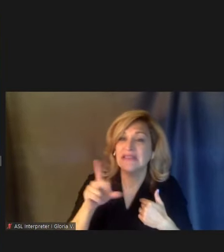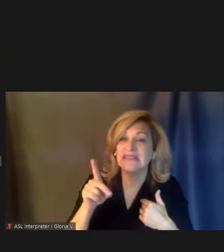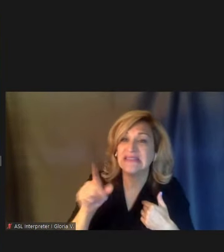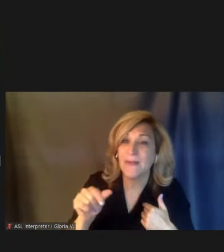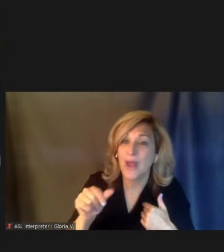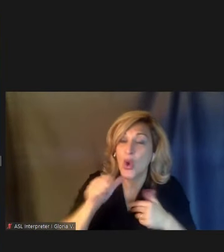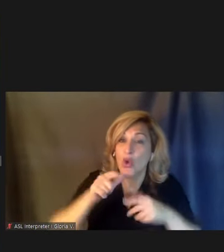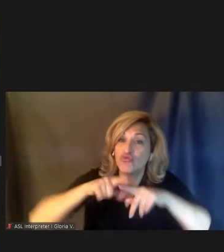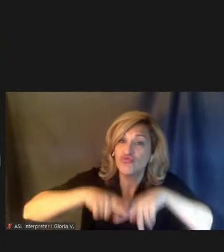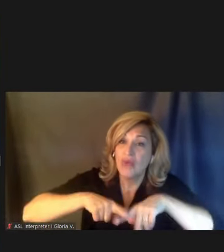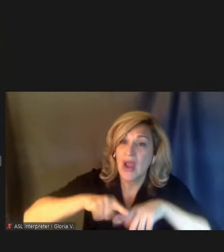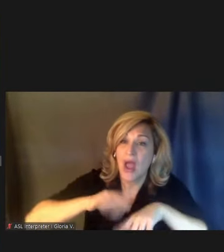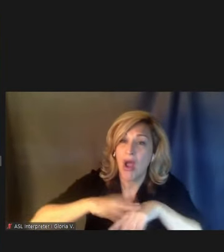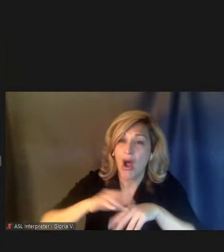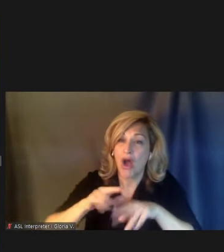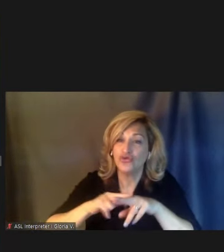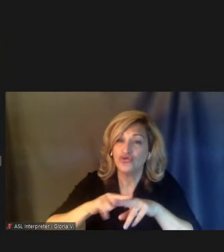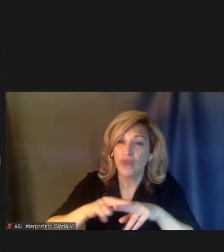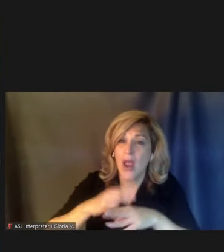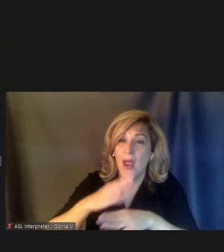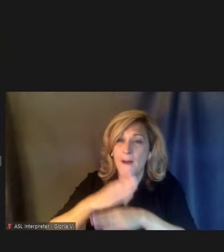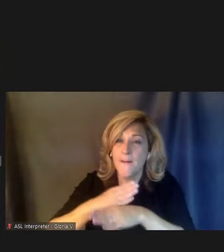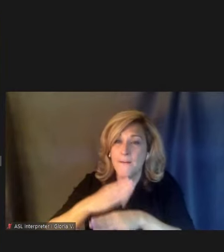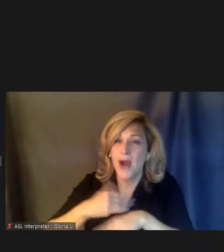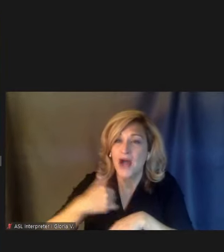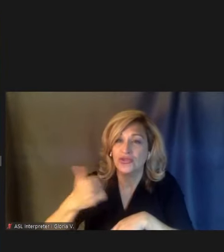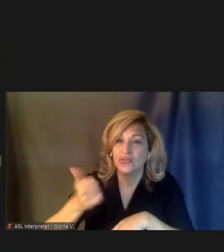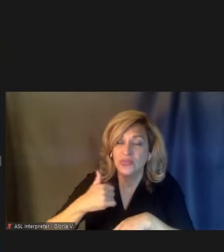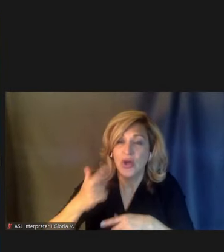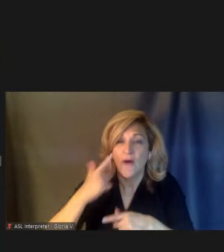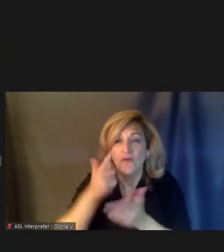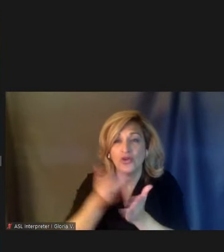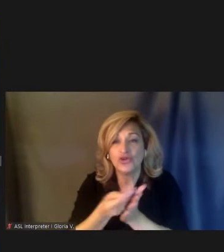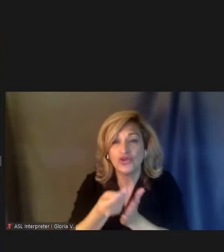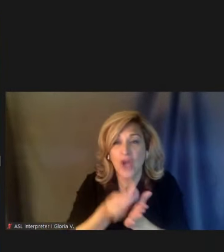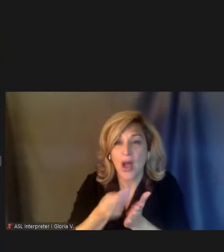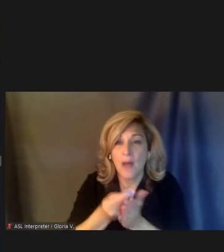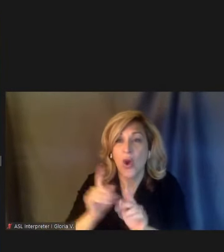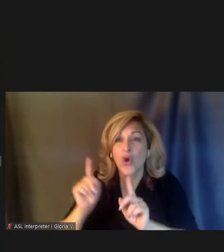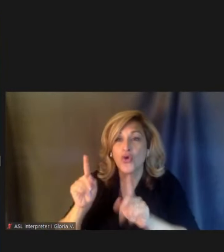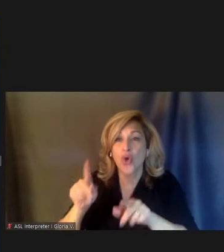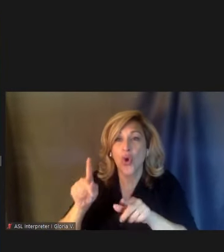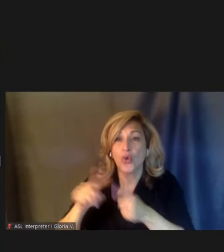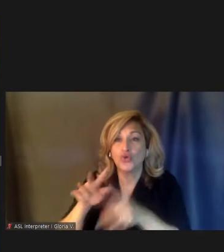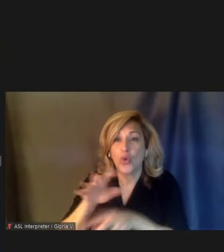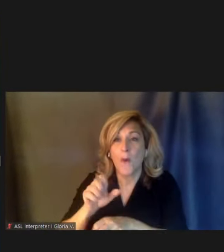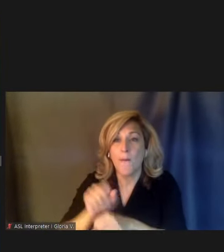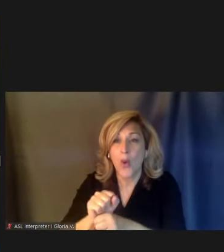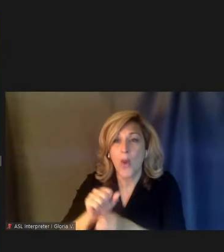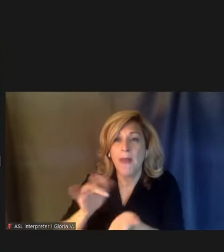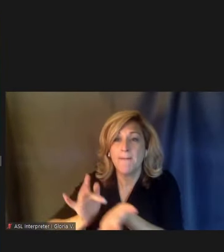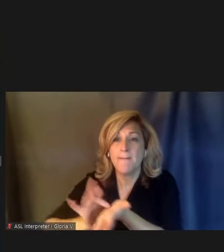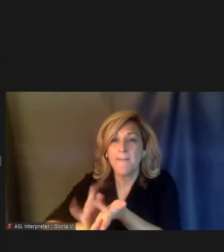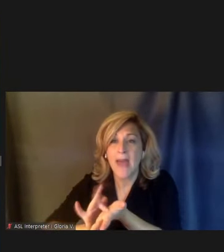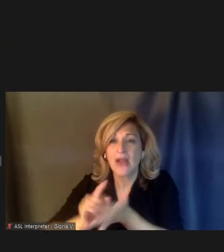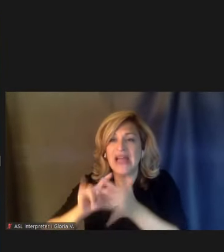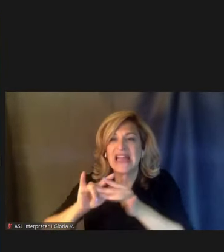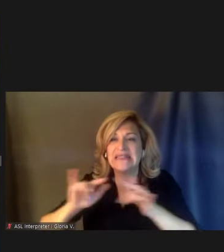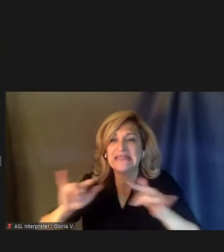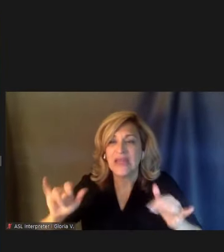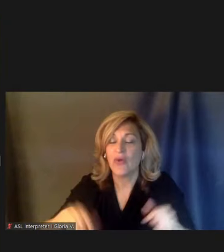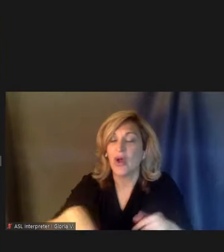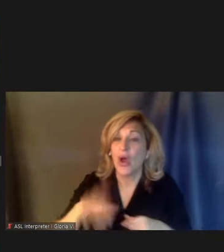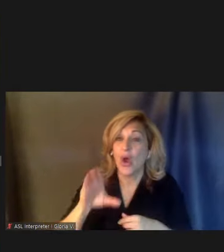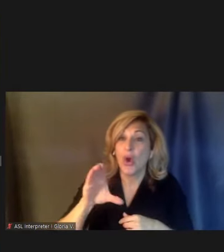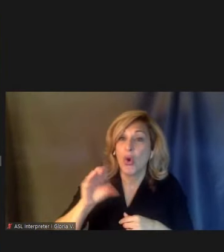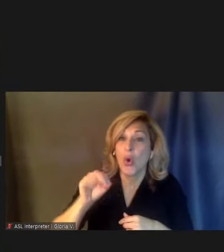public transportation to do shopping, get to medical appointments, et cetera. Co-op City is not within